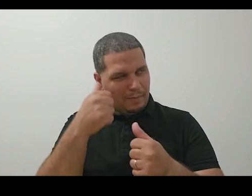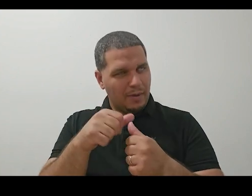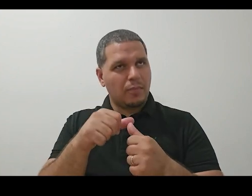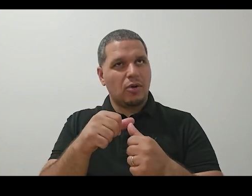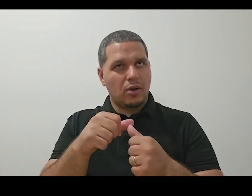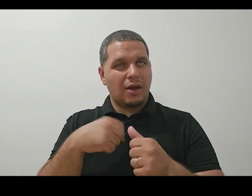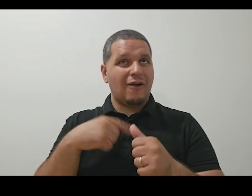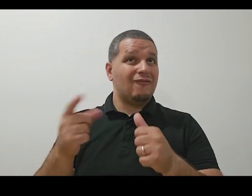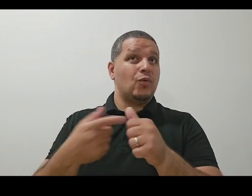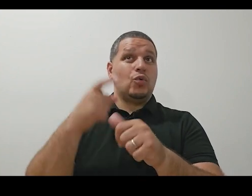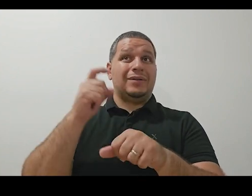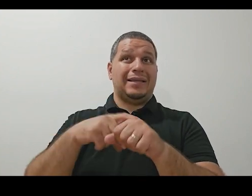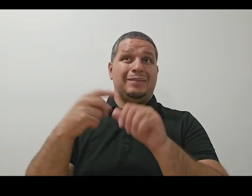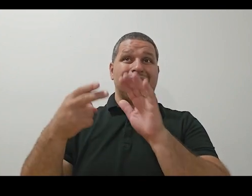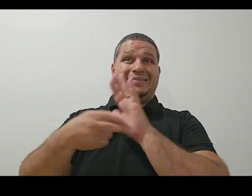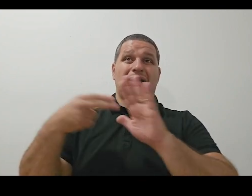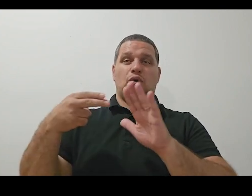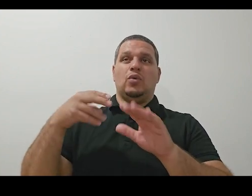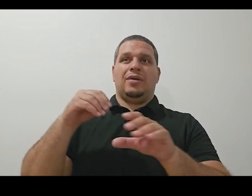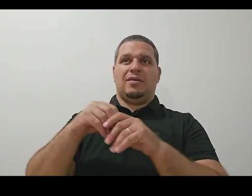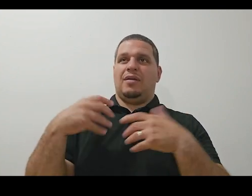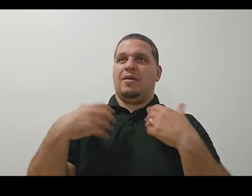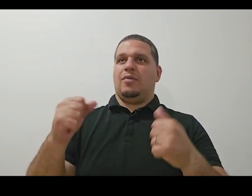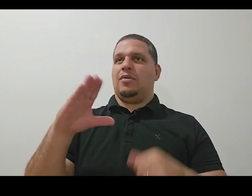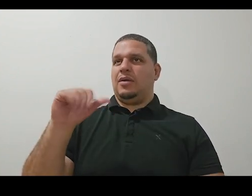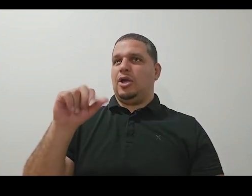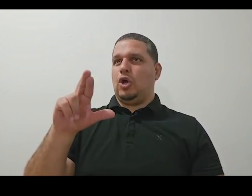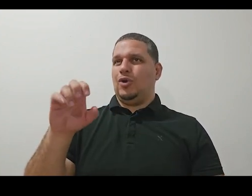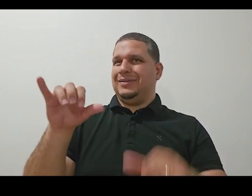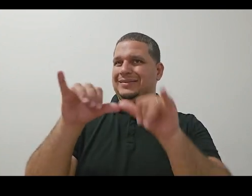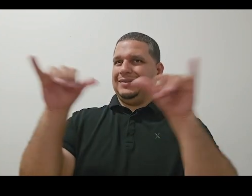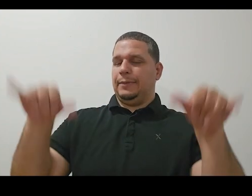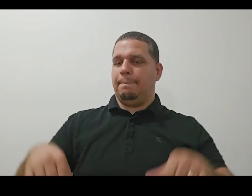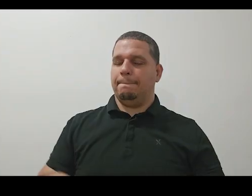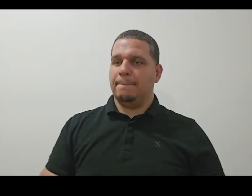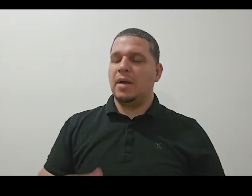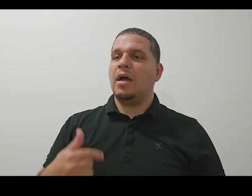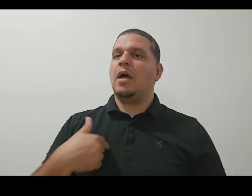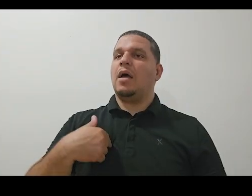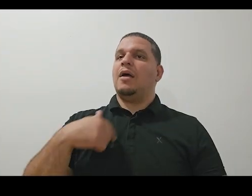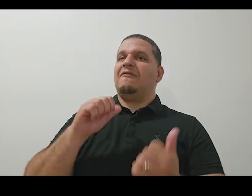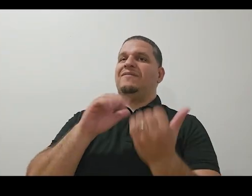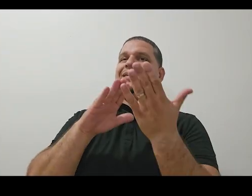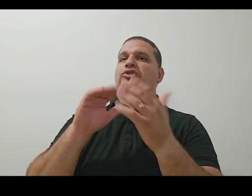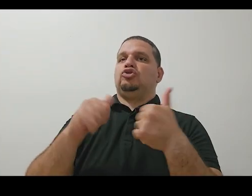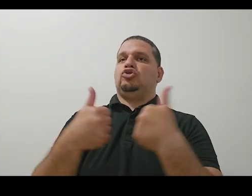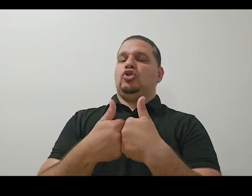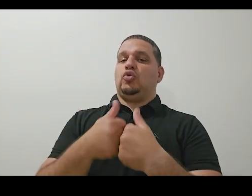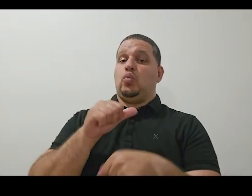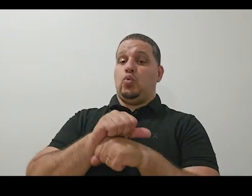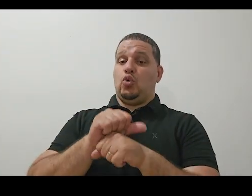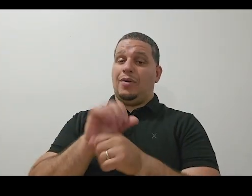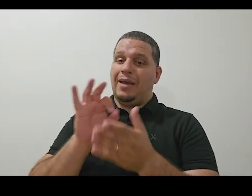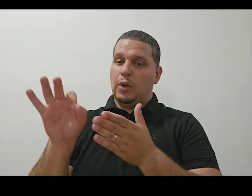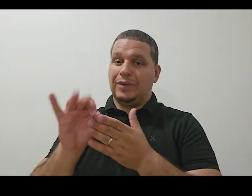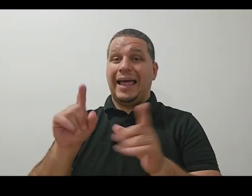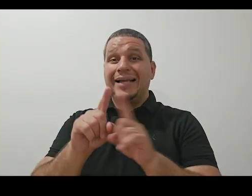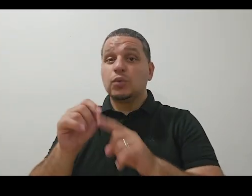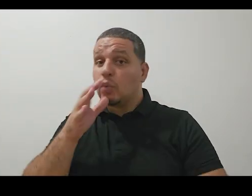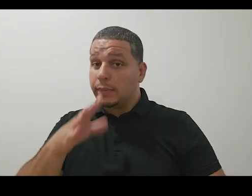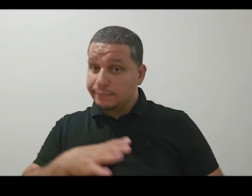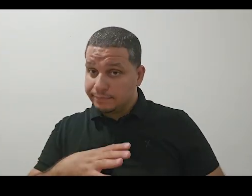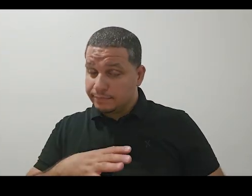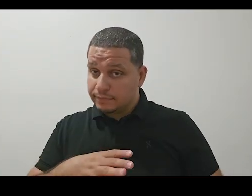I can remember when I first got diagnosed, it was in a healthcare system. And I was facing some challenges working in accounting